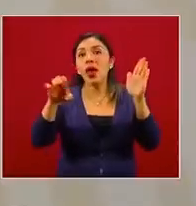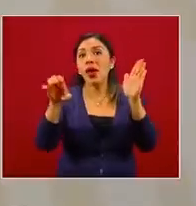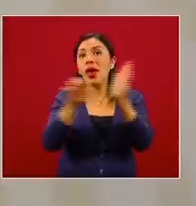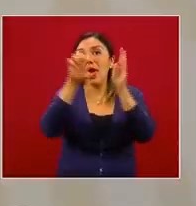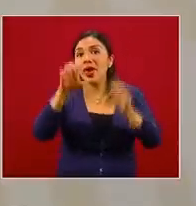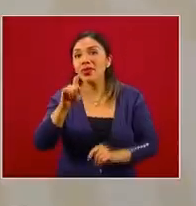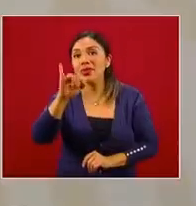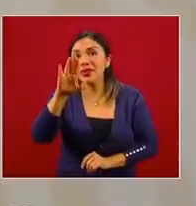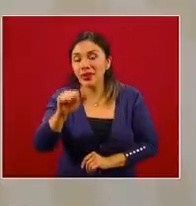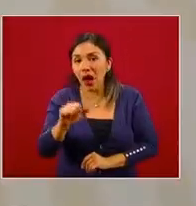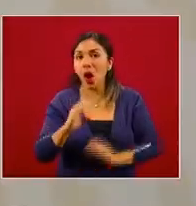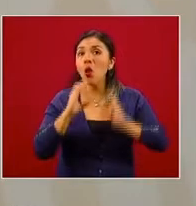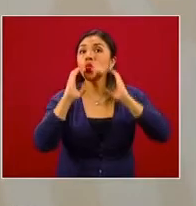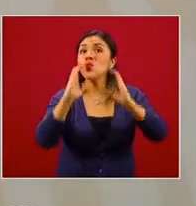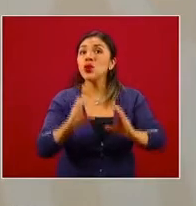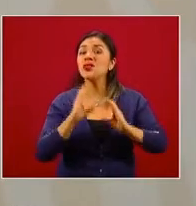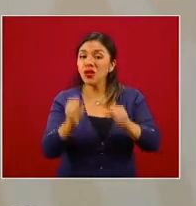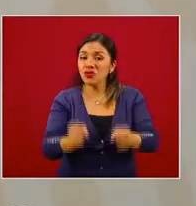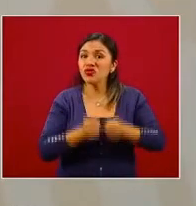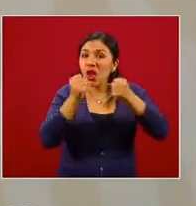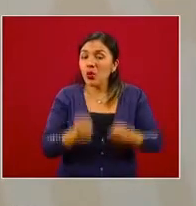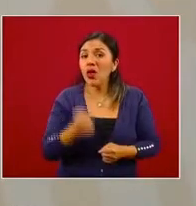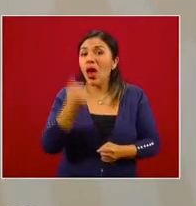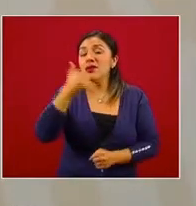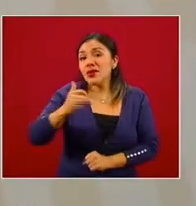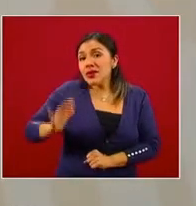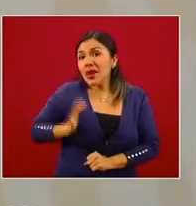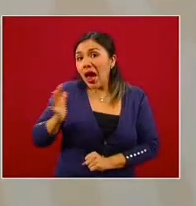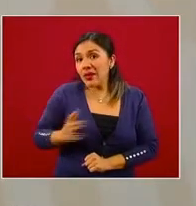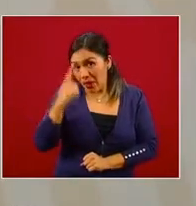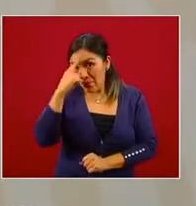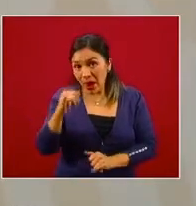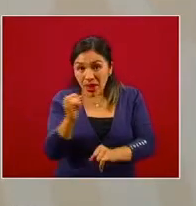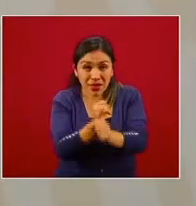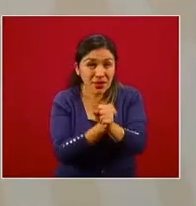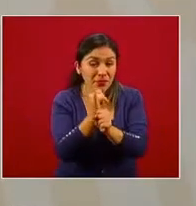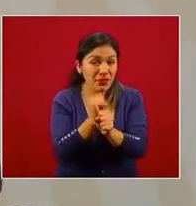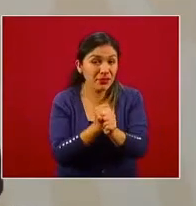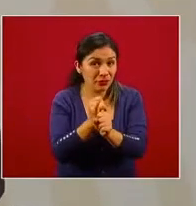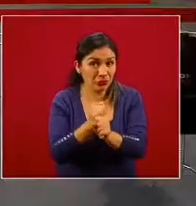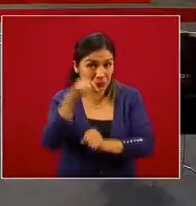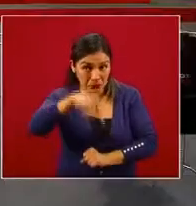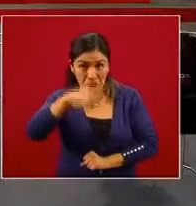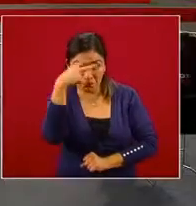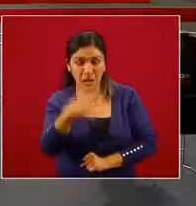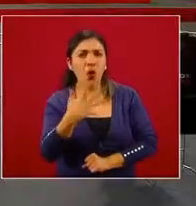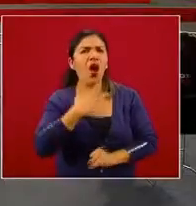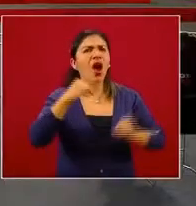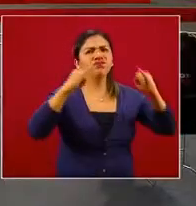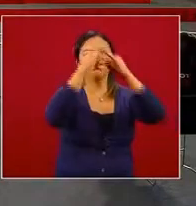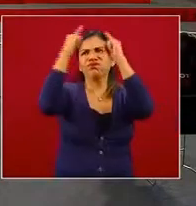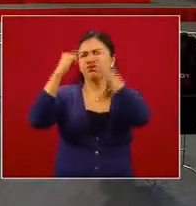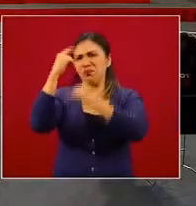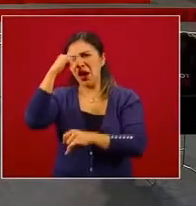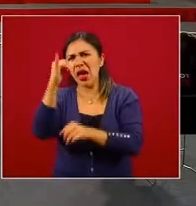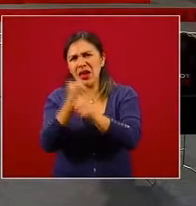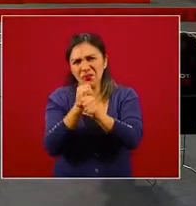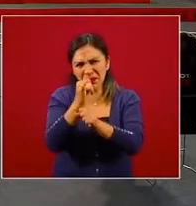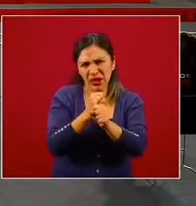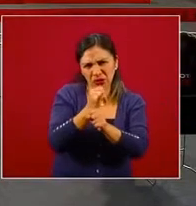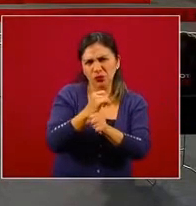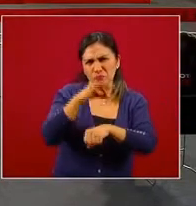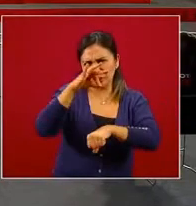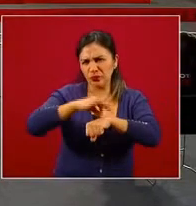there are very strict biosecurity regulations, ethical regulations. And at our research,